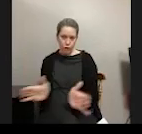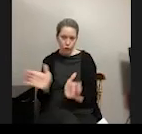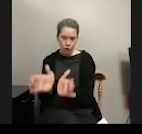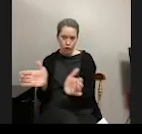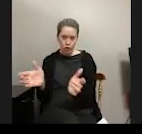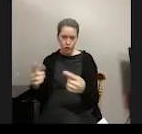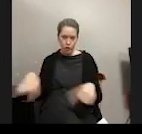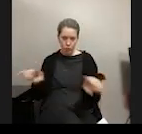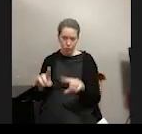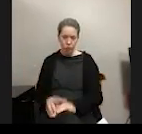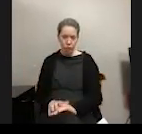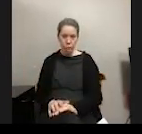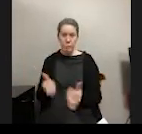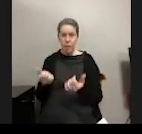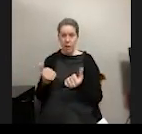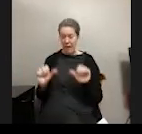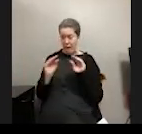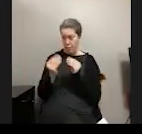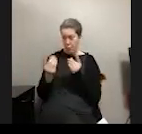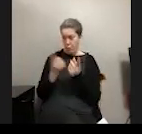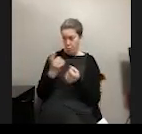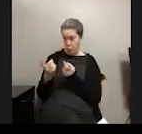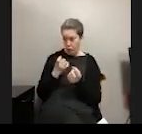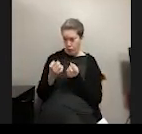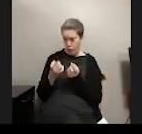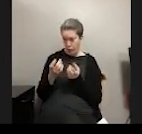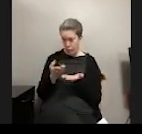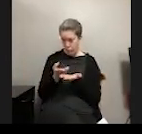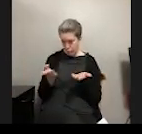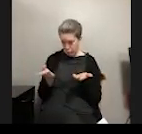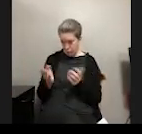And if there's any other questions that folks may have.